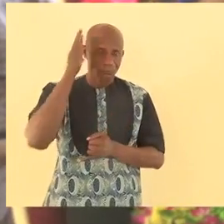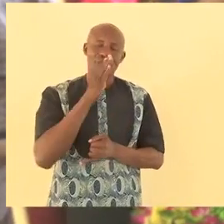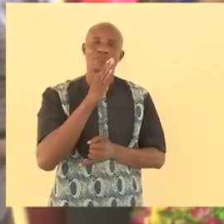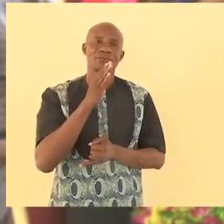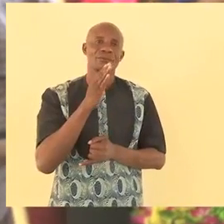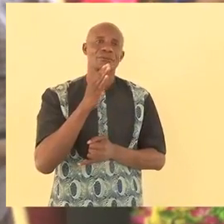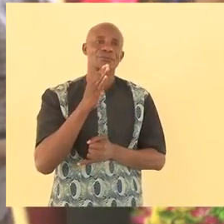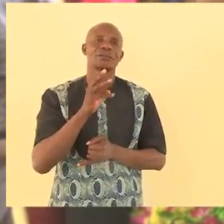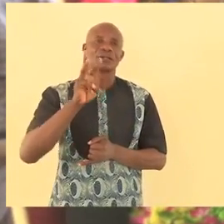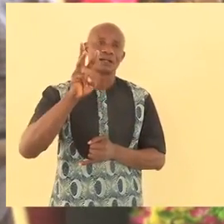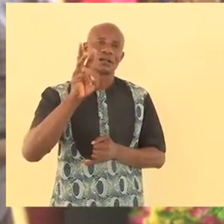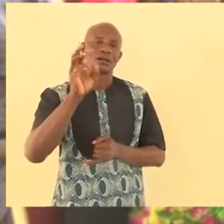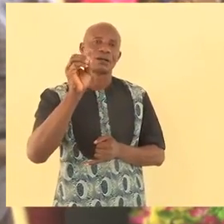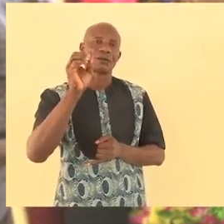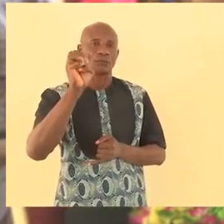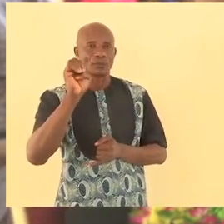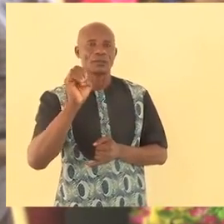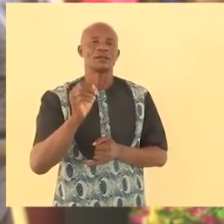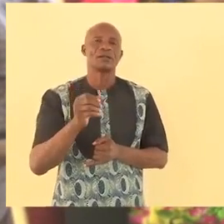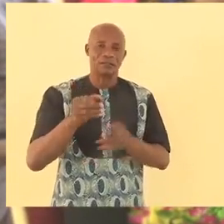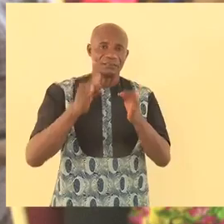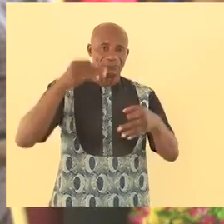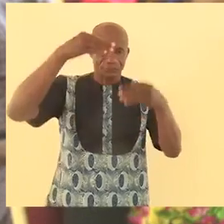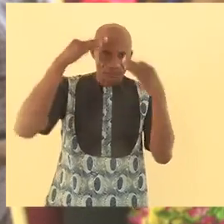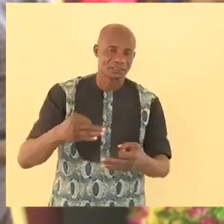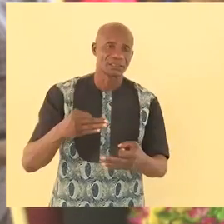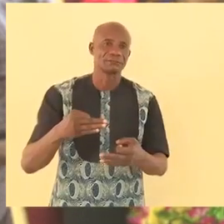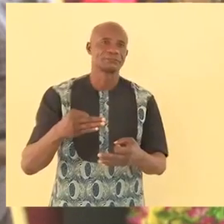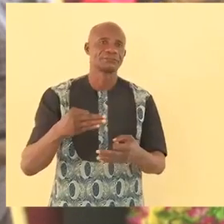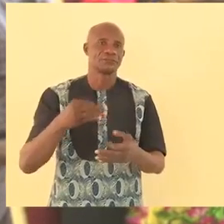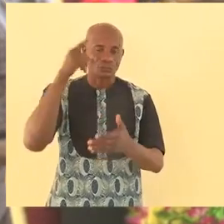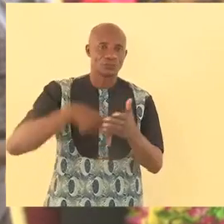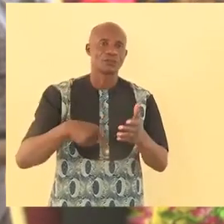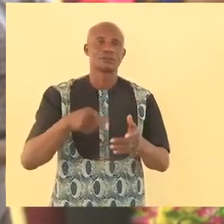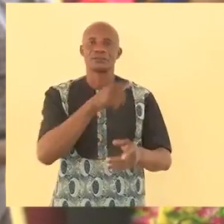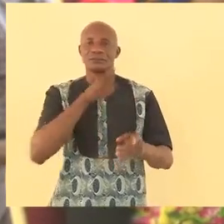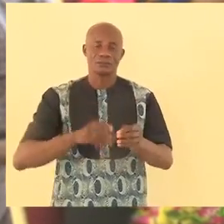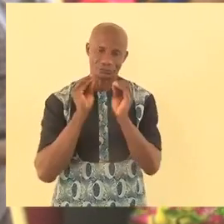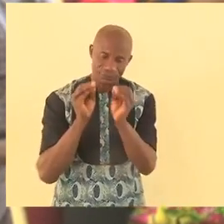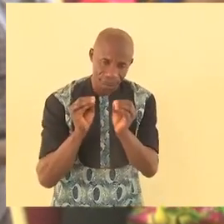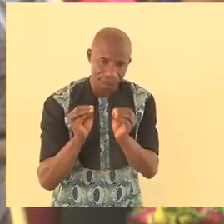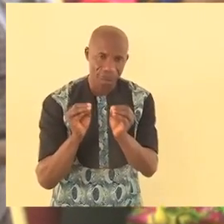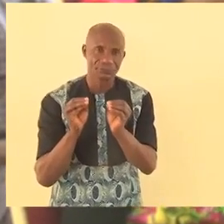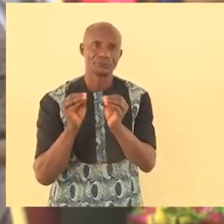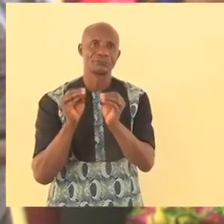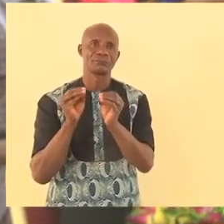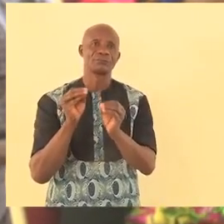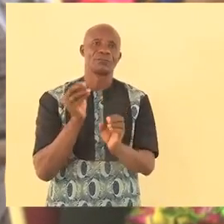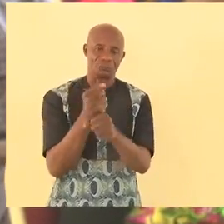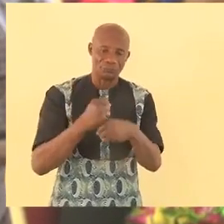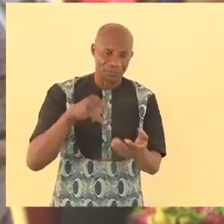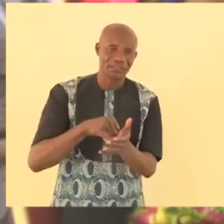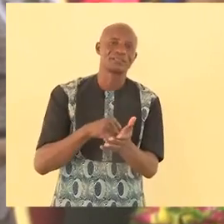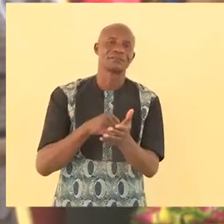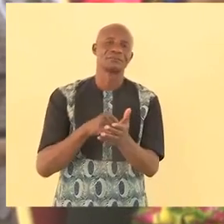going to be peril. It's going to be woe. If they decide that regardless of what God teaches, regardless of the principles of God, they